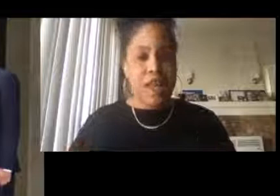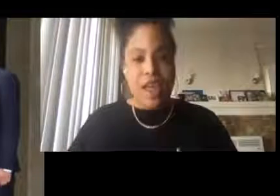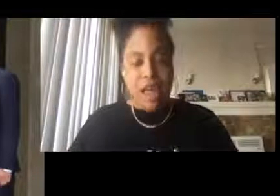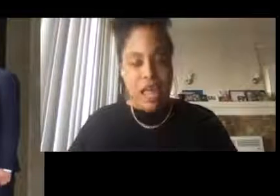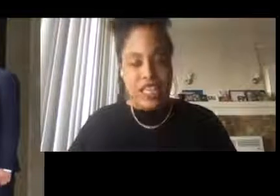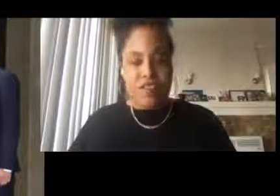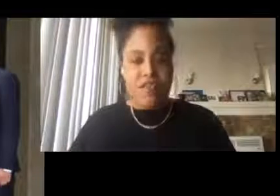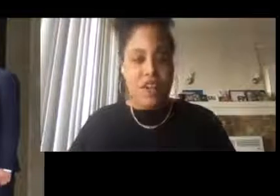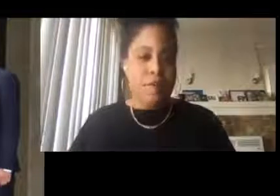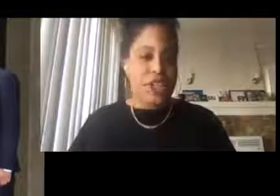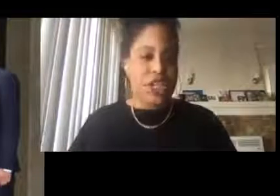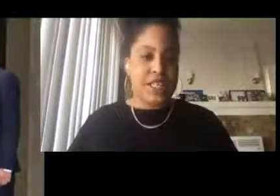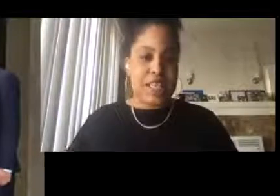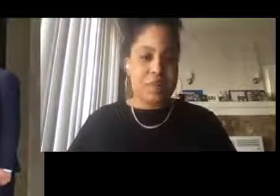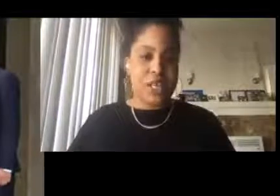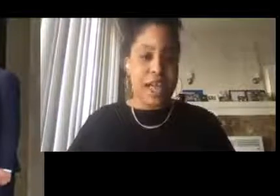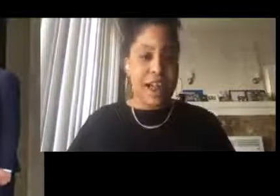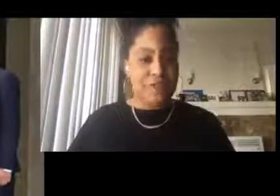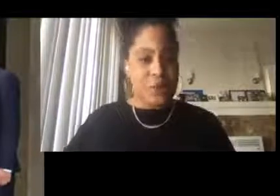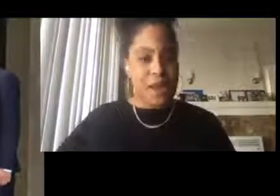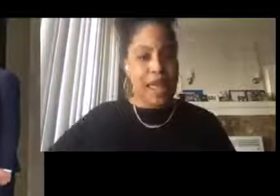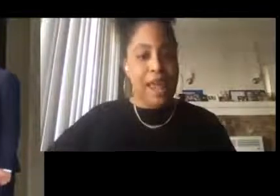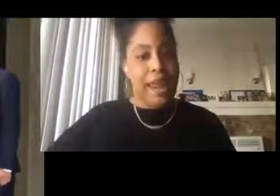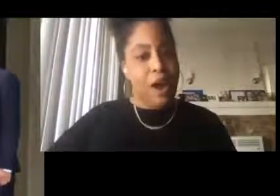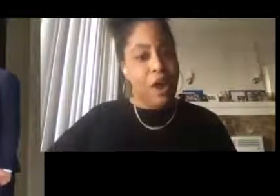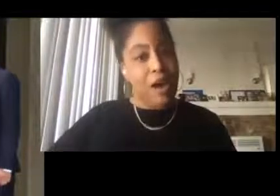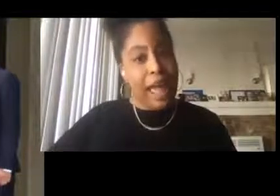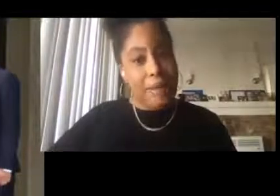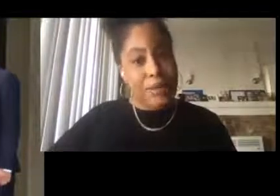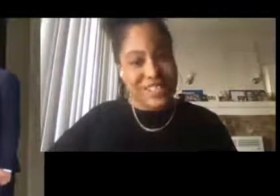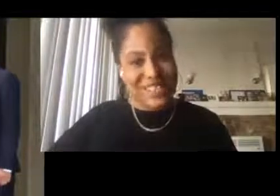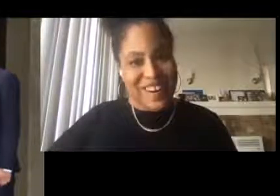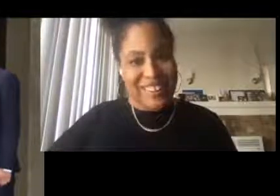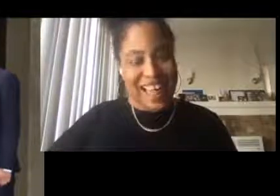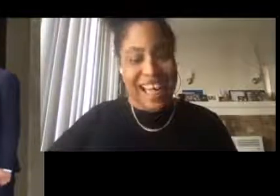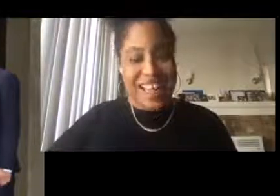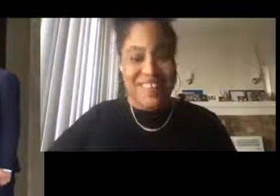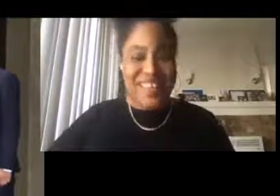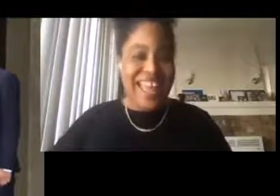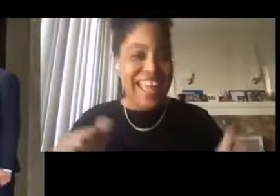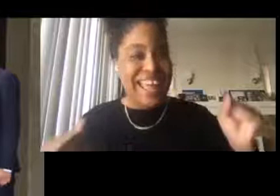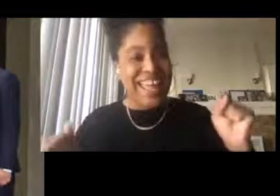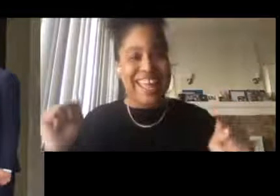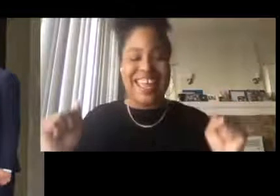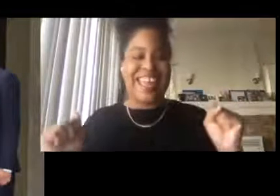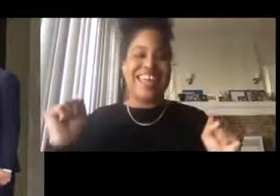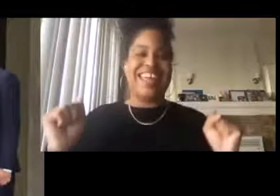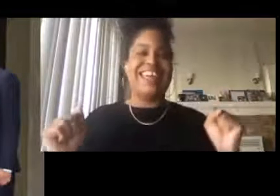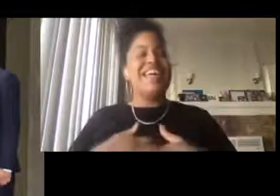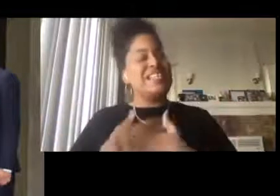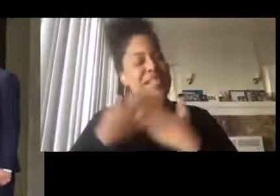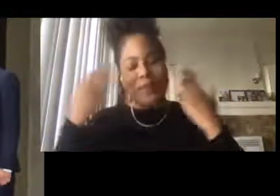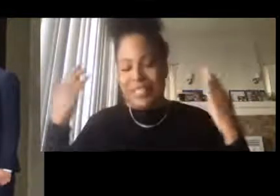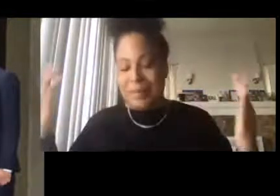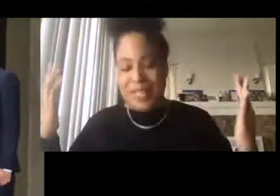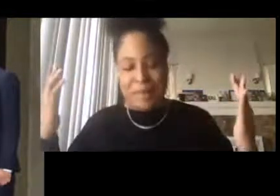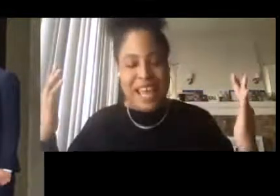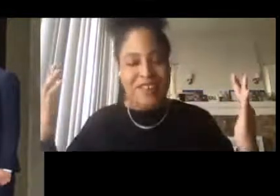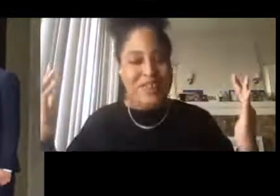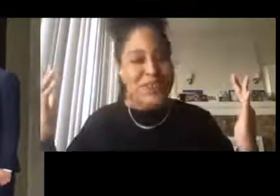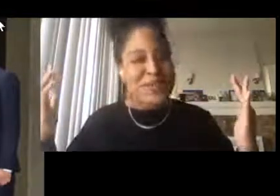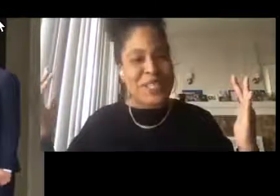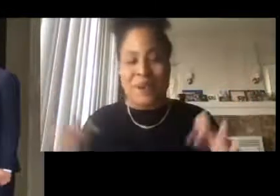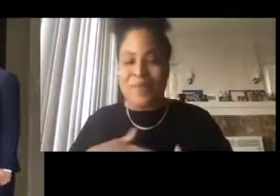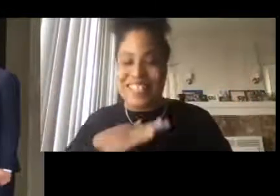presentation is very much accessible to everyone. And now our captions are live. Yay! See, we sometimes